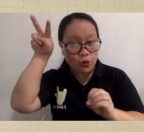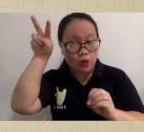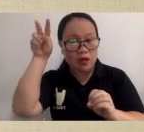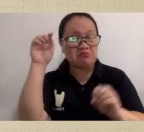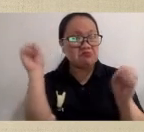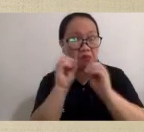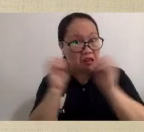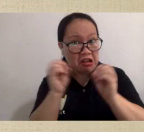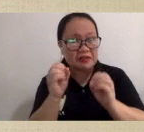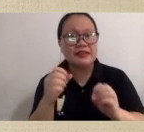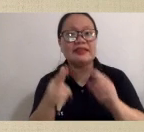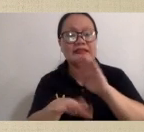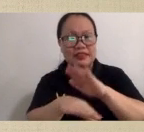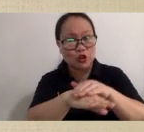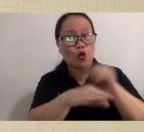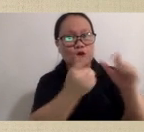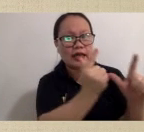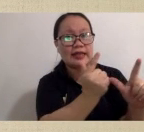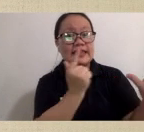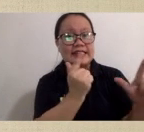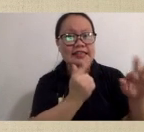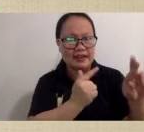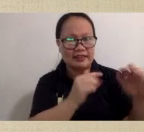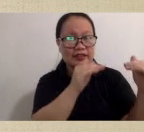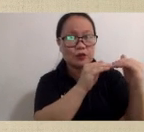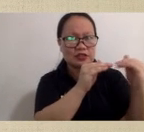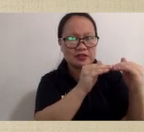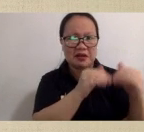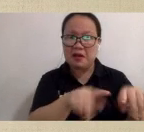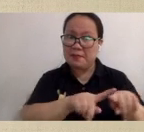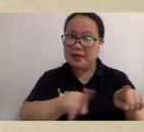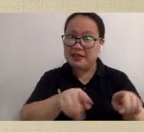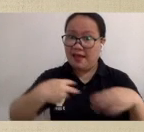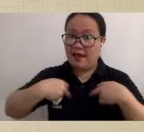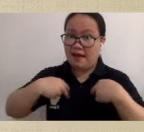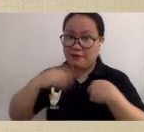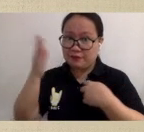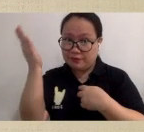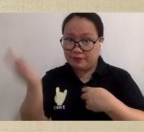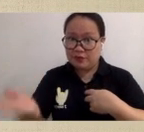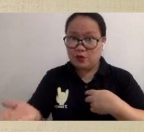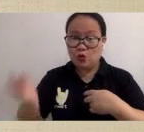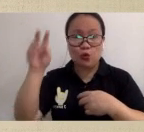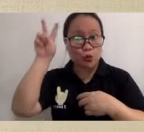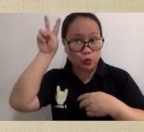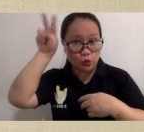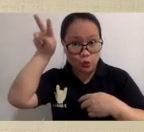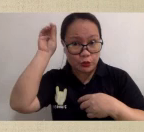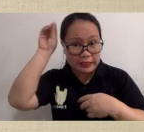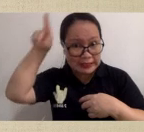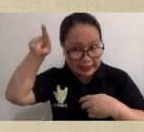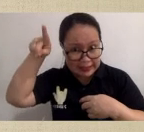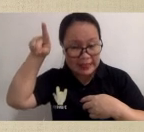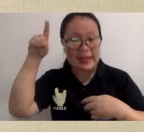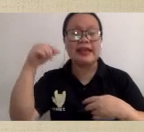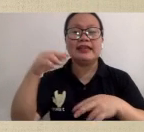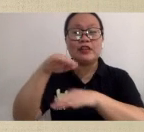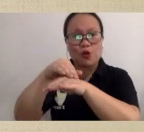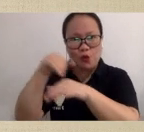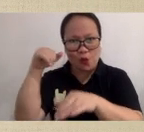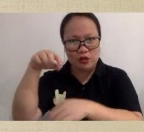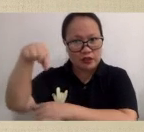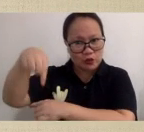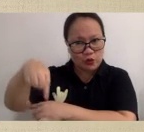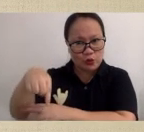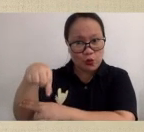a linear equation. Now, since meron tayong 2, which is on the second degree, then we can now consider